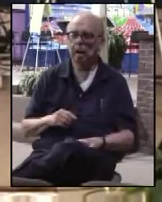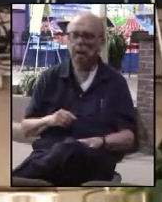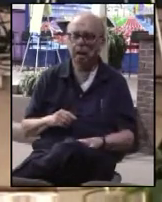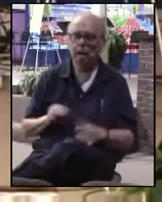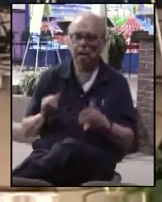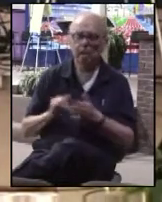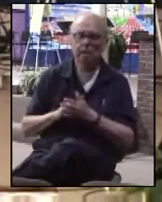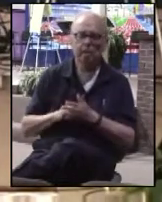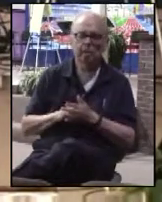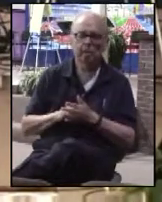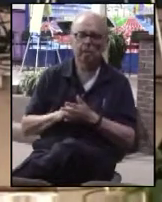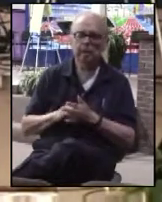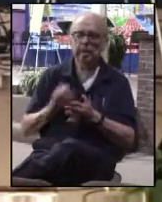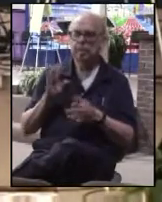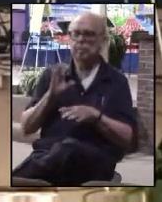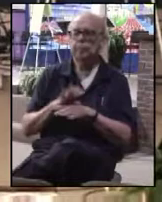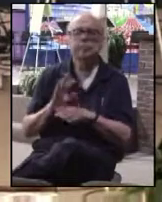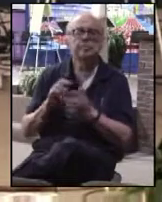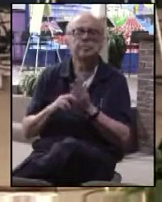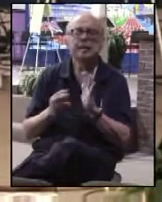that's what church is